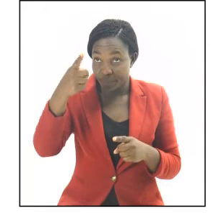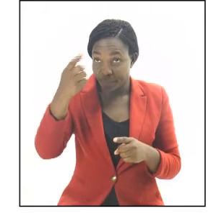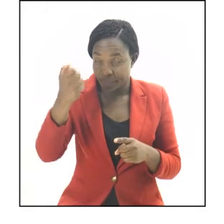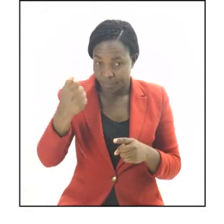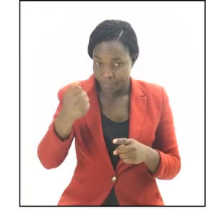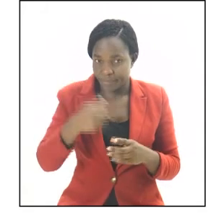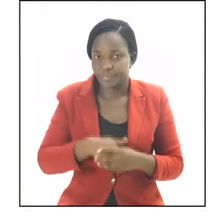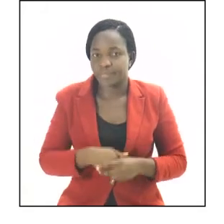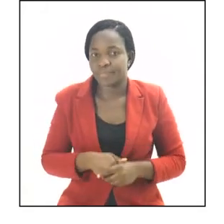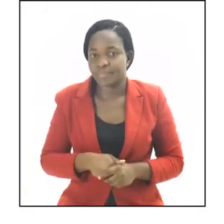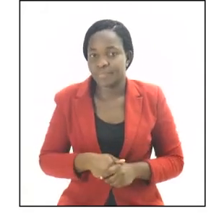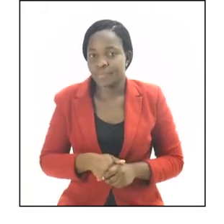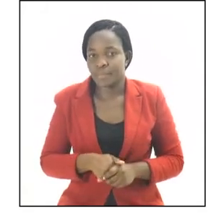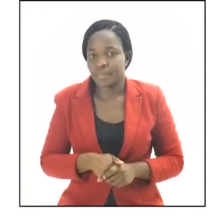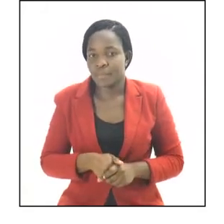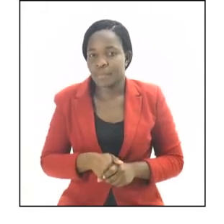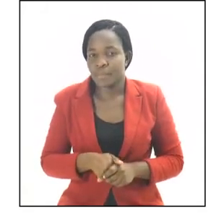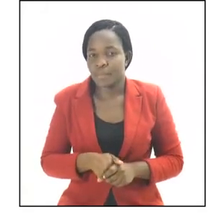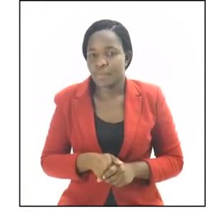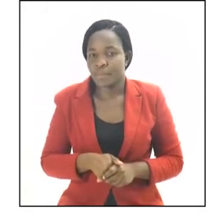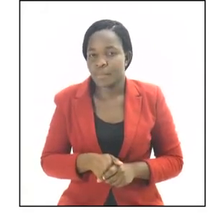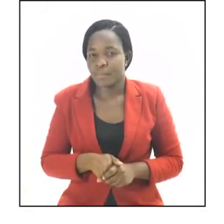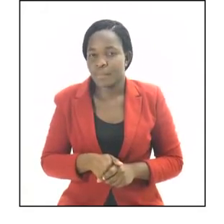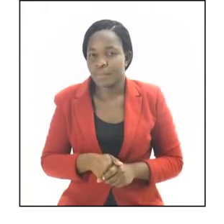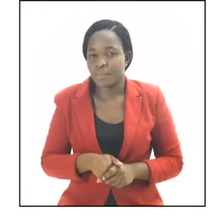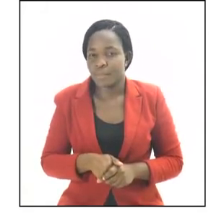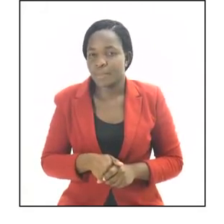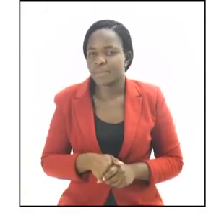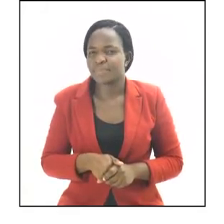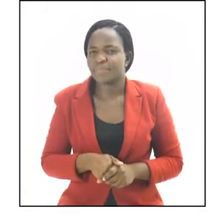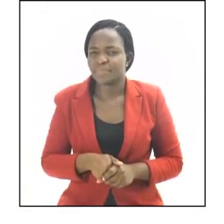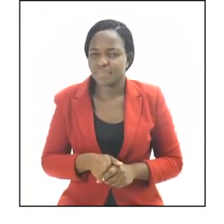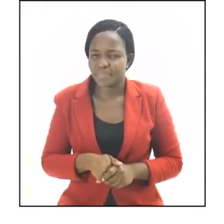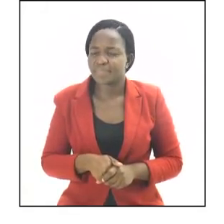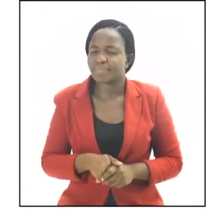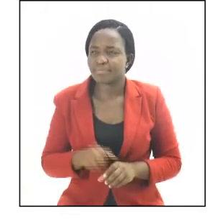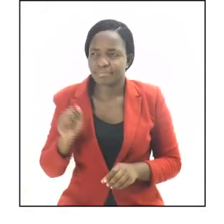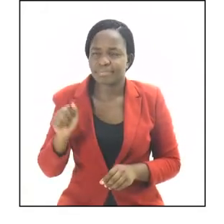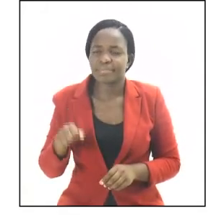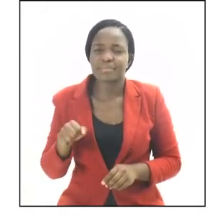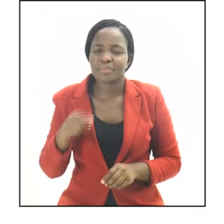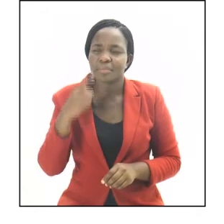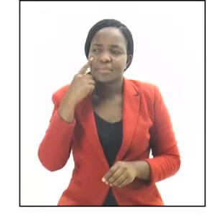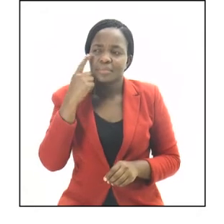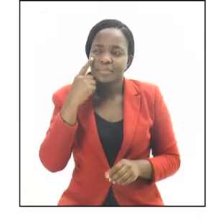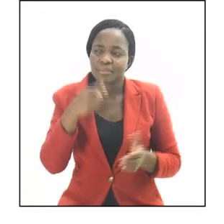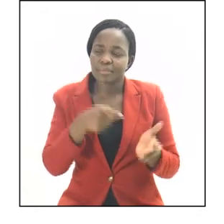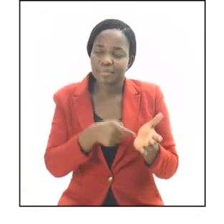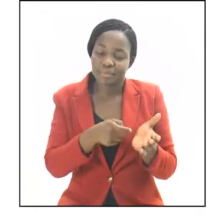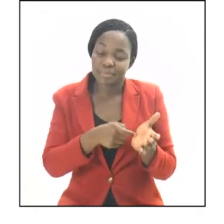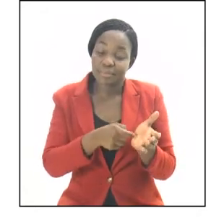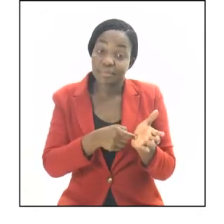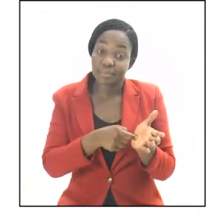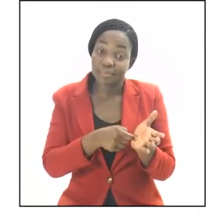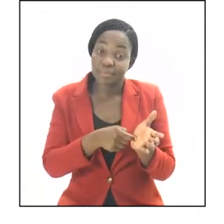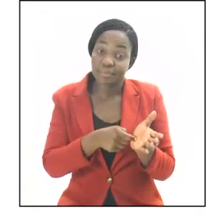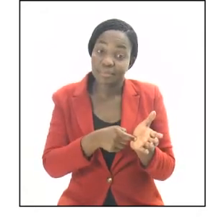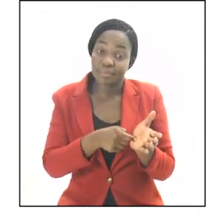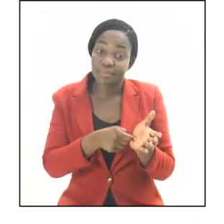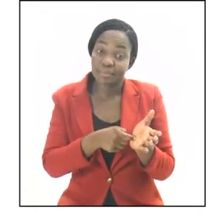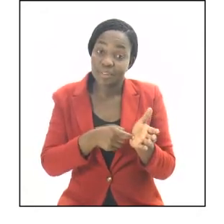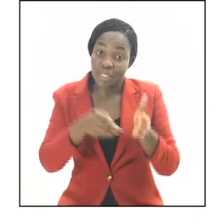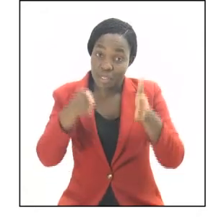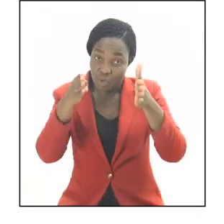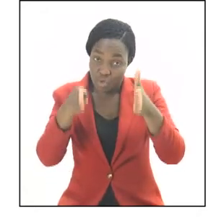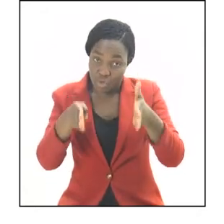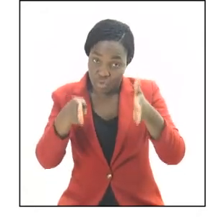course, so at least we have that. Oh, Sally, look. The shape in the middle is